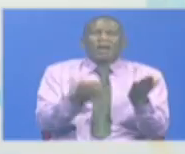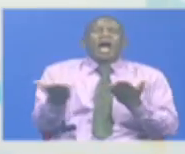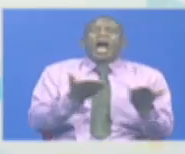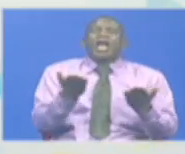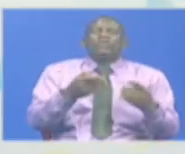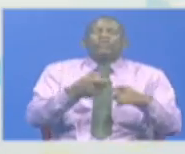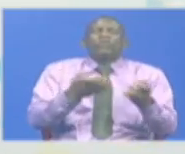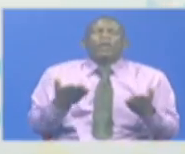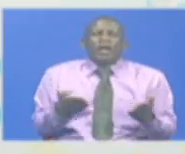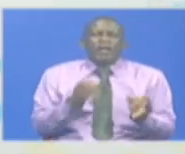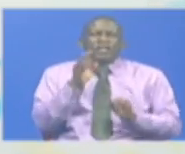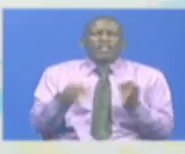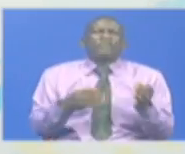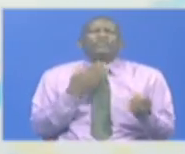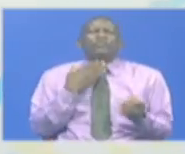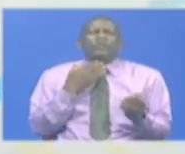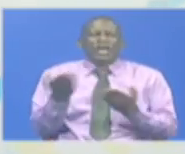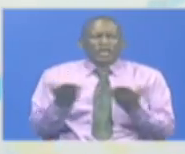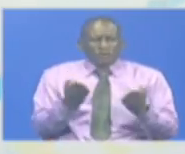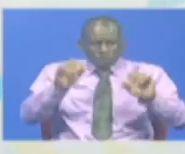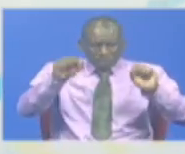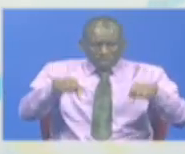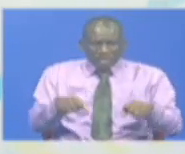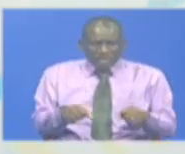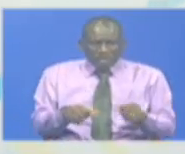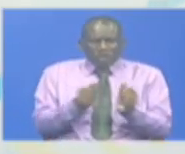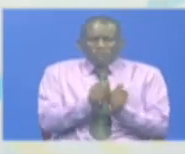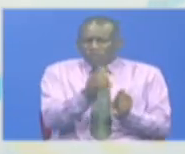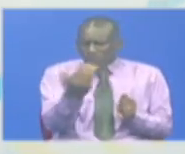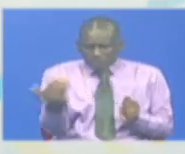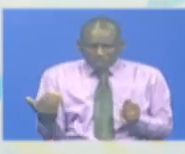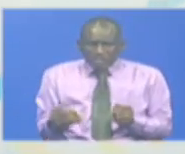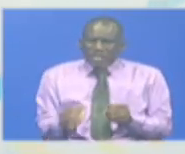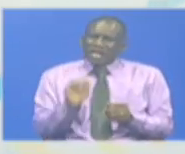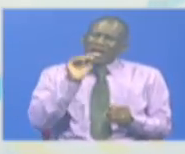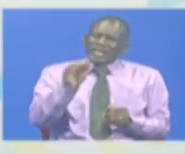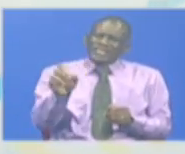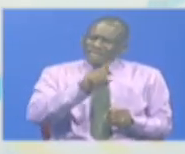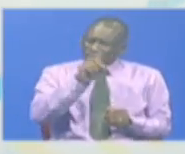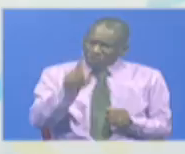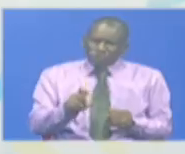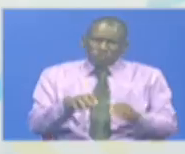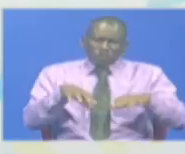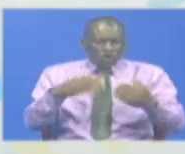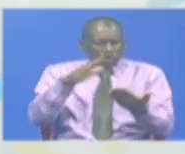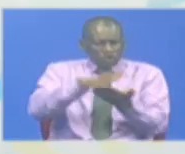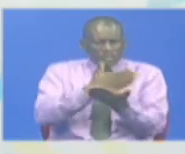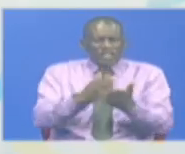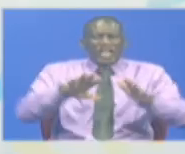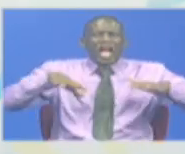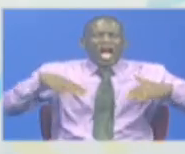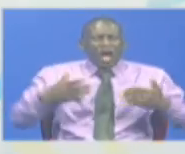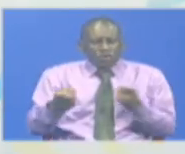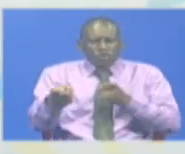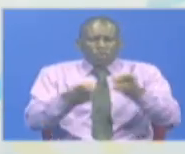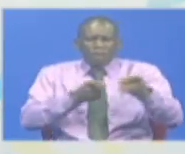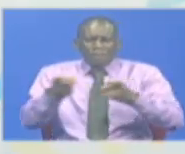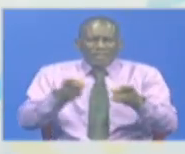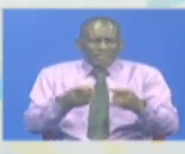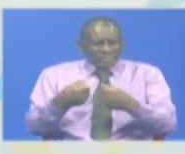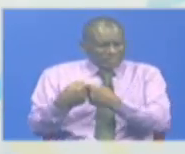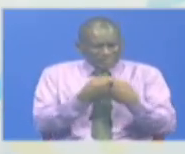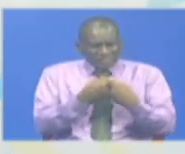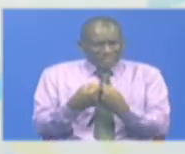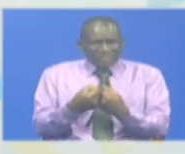if you wish, and where you can, with your child, asking a question or sharing how you're managing anxiety among